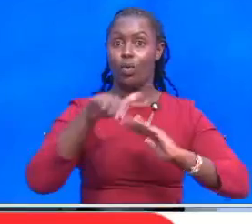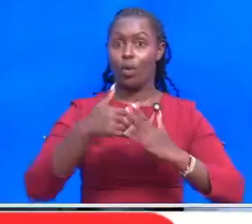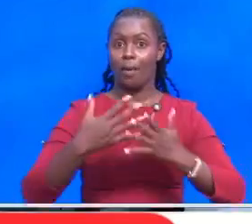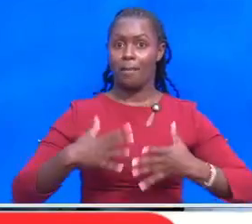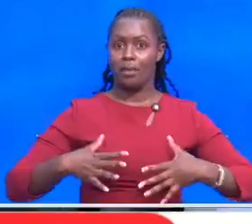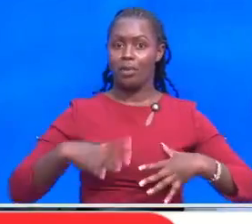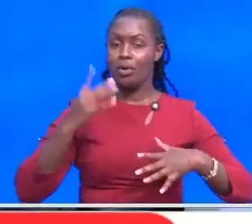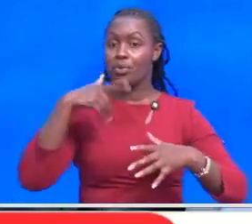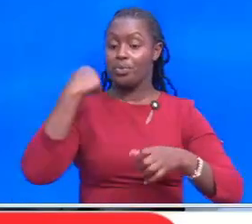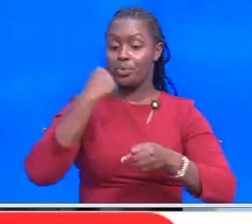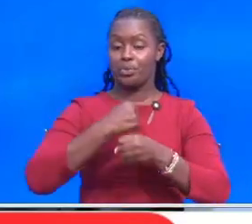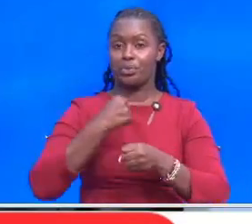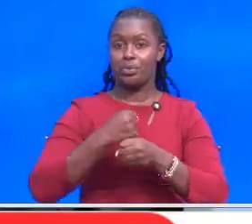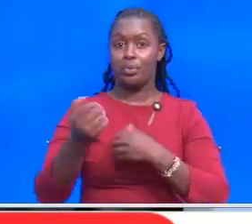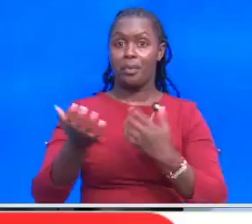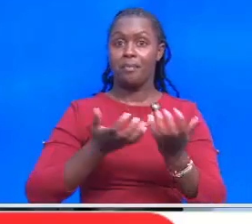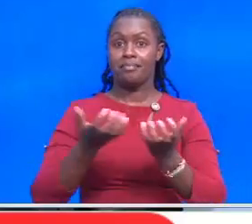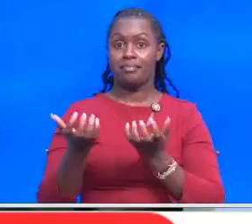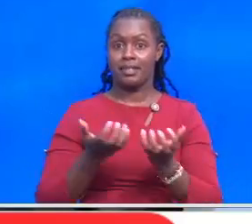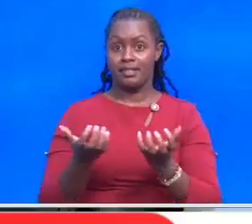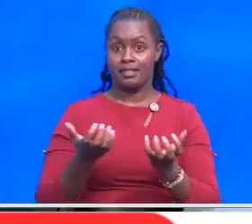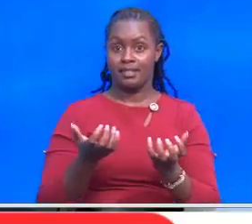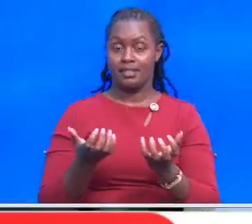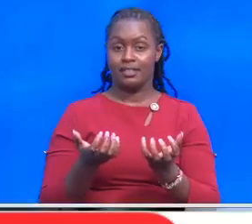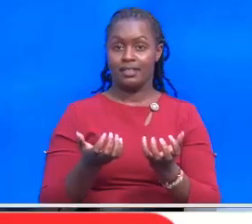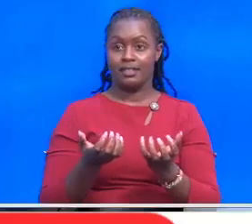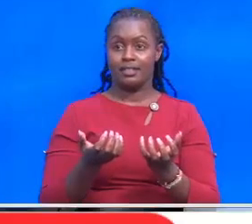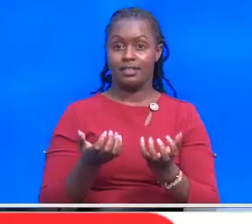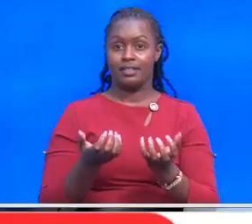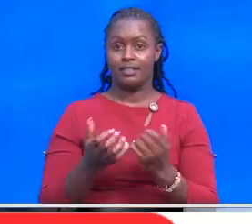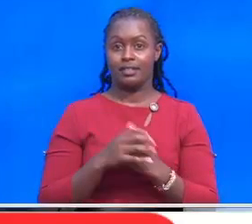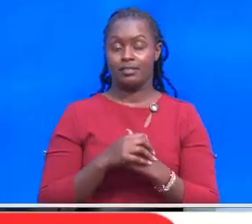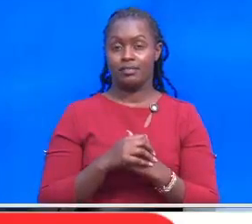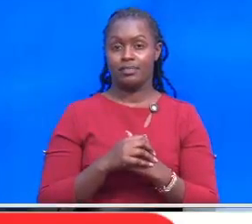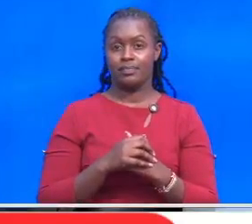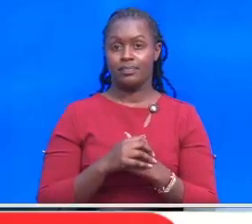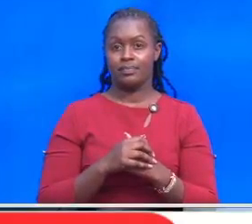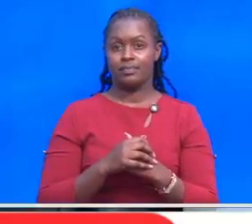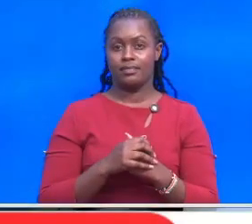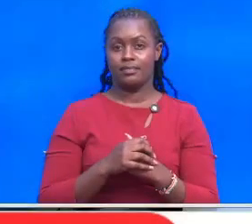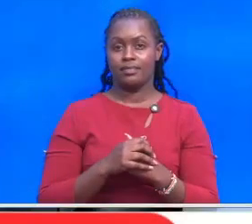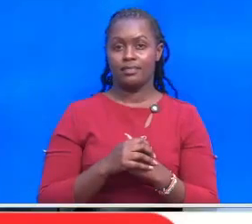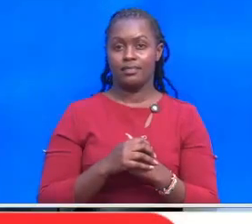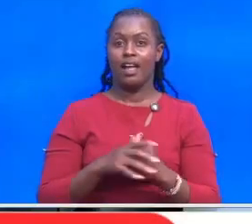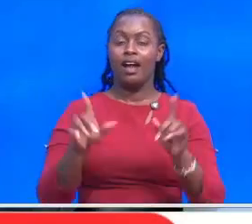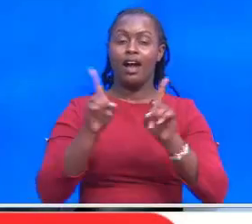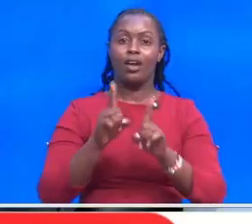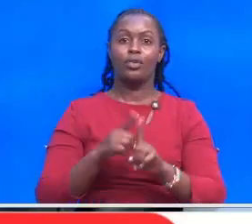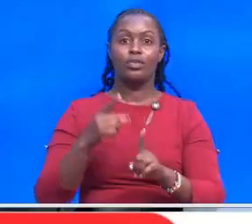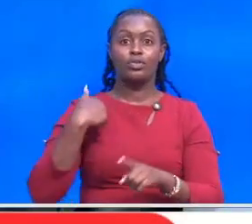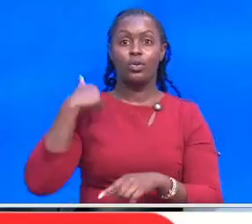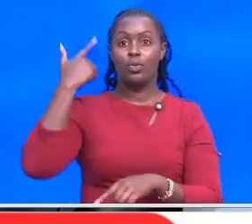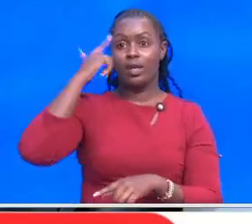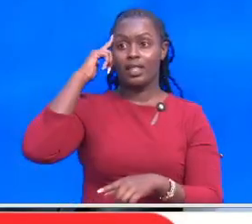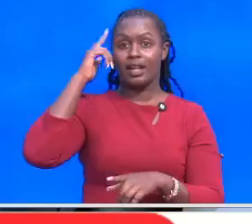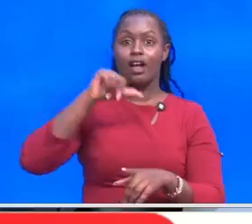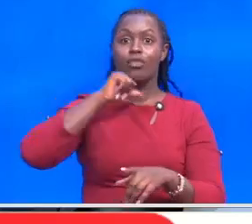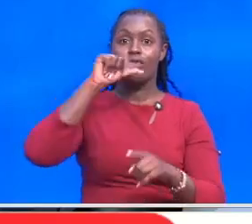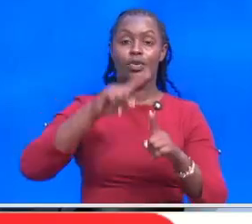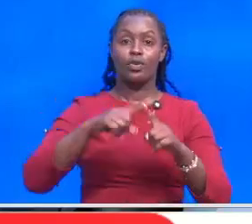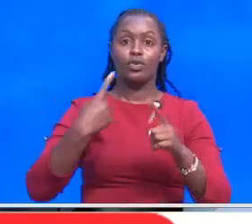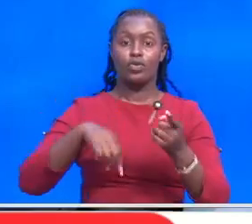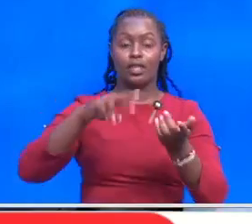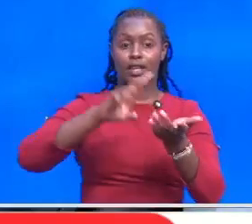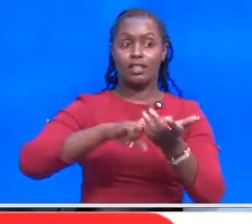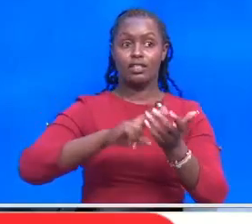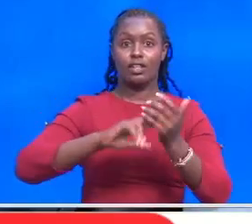business here in the name of companies, foreign and local. And I think it is open, it's not open to the registrar of